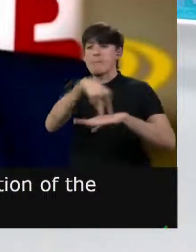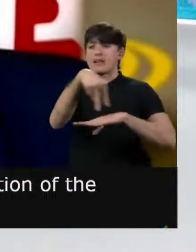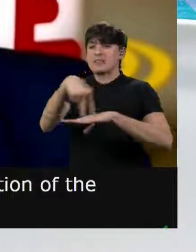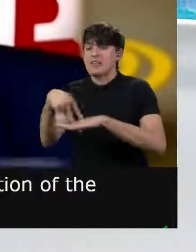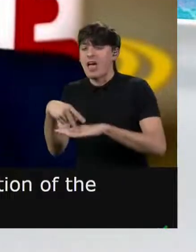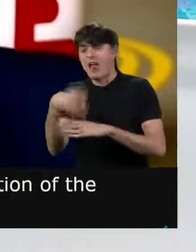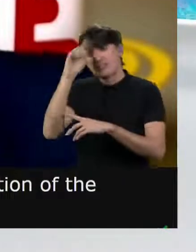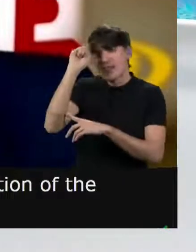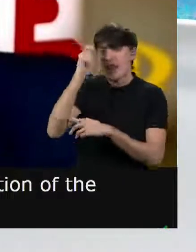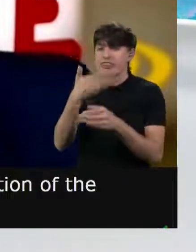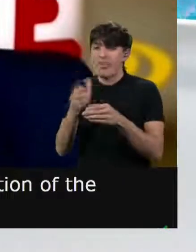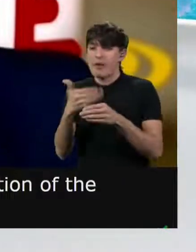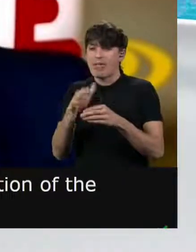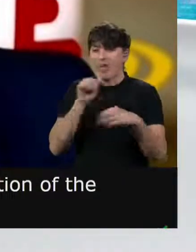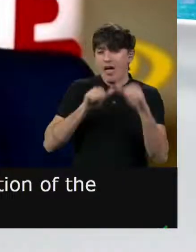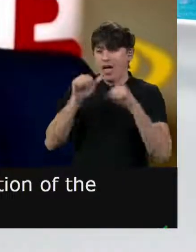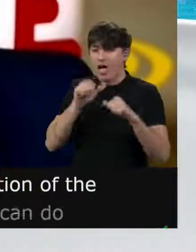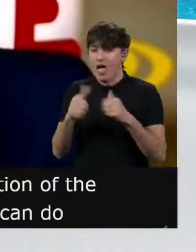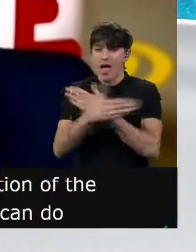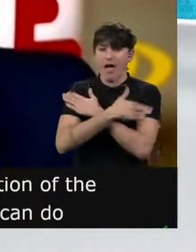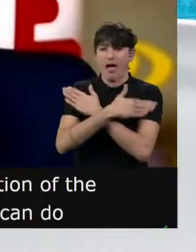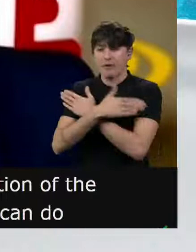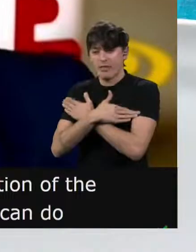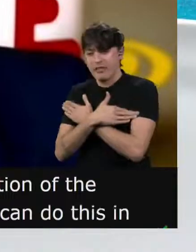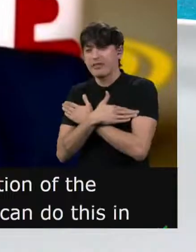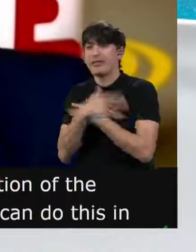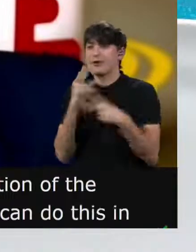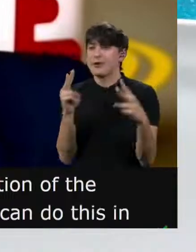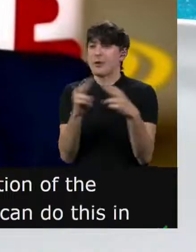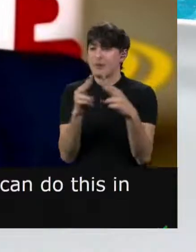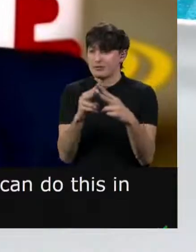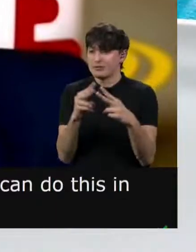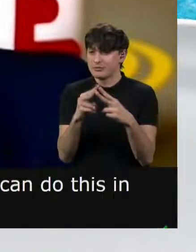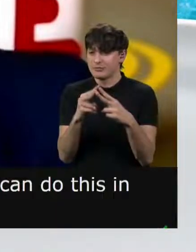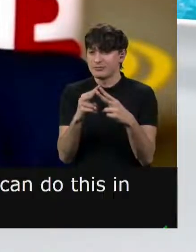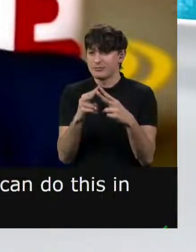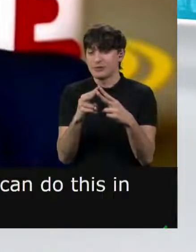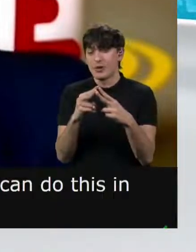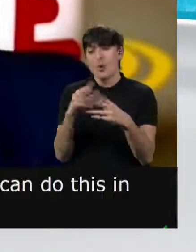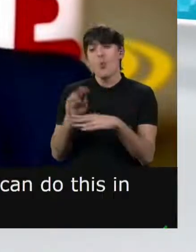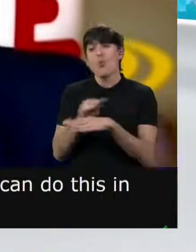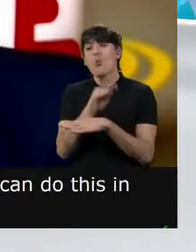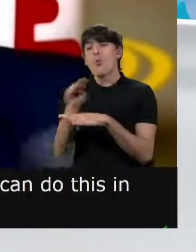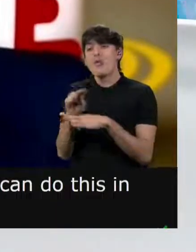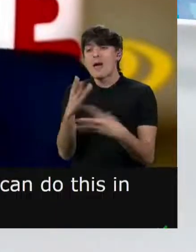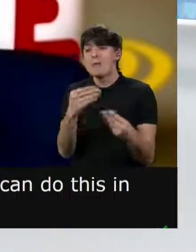this in person and have a beer after the presentations and give